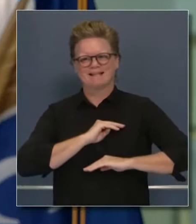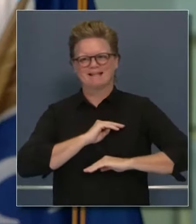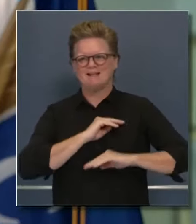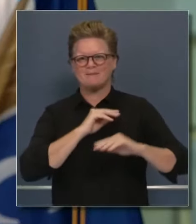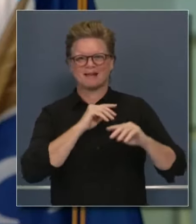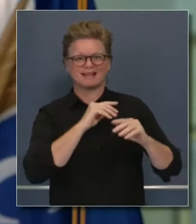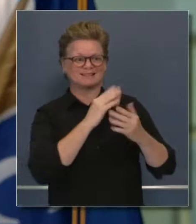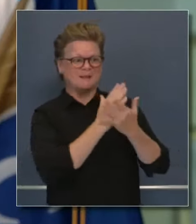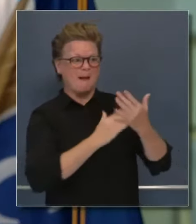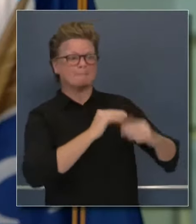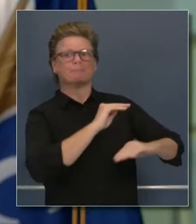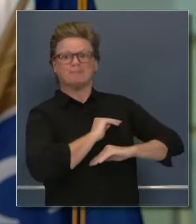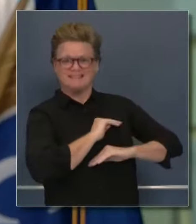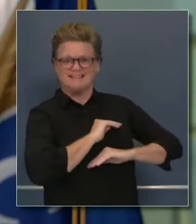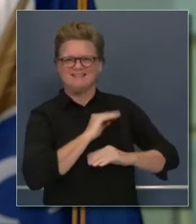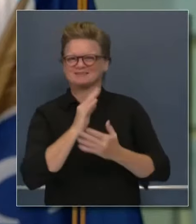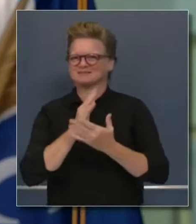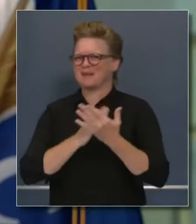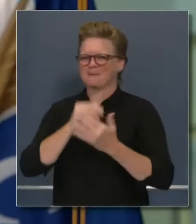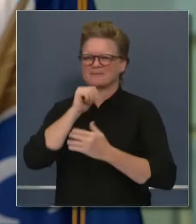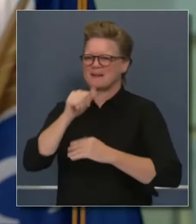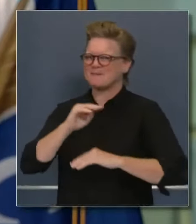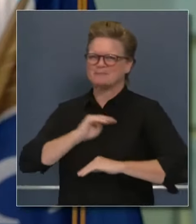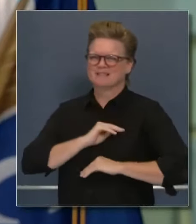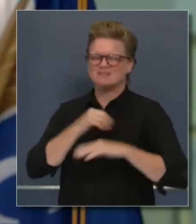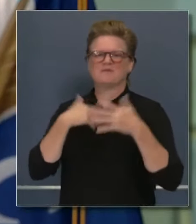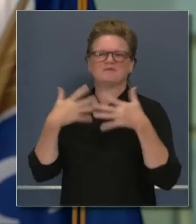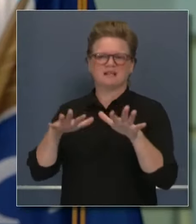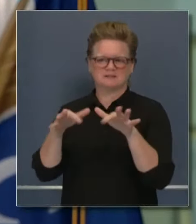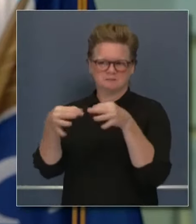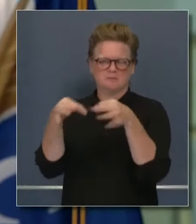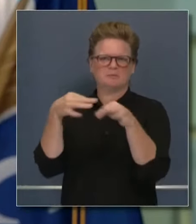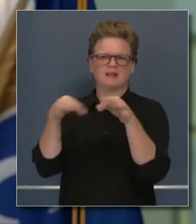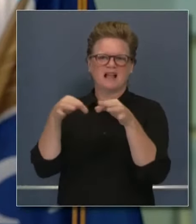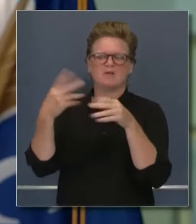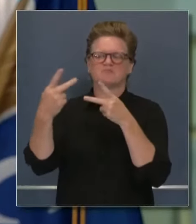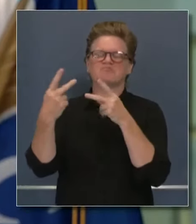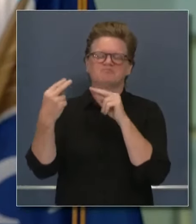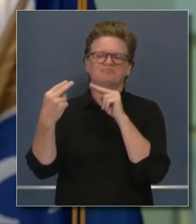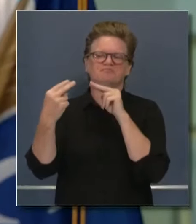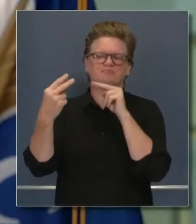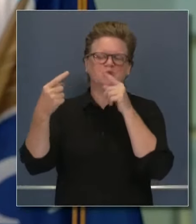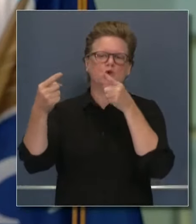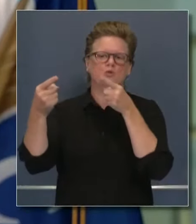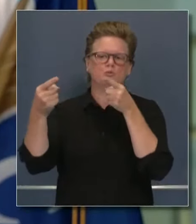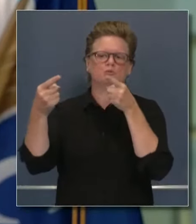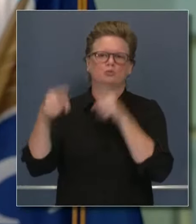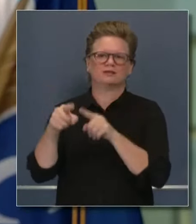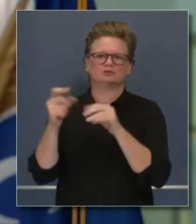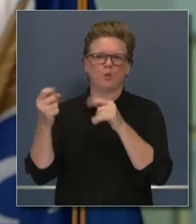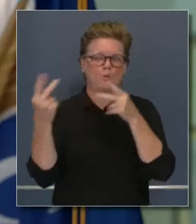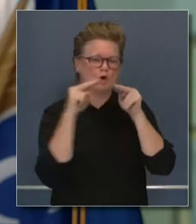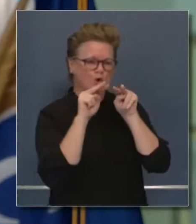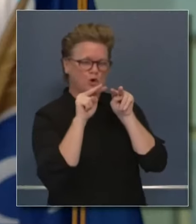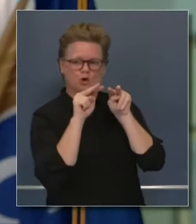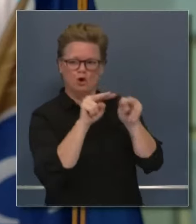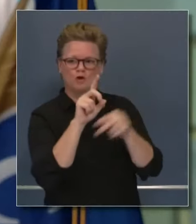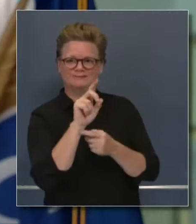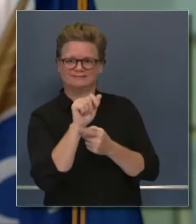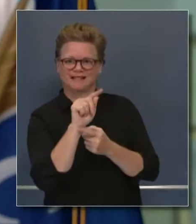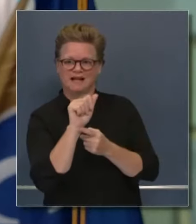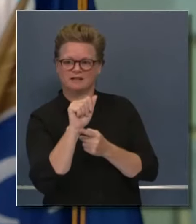health officials in Marin, explained the situation, agreed to continue to look at the data, and if an adjustment is warranted in